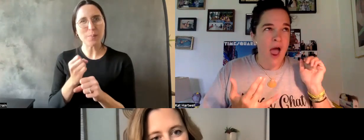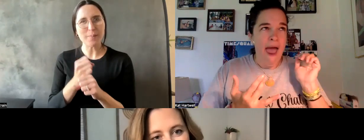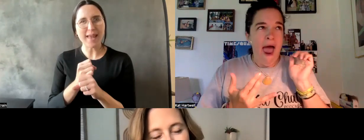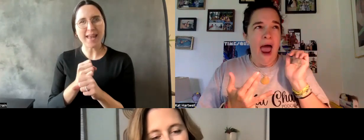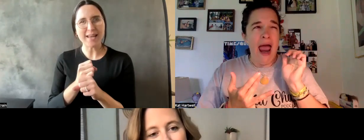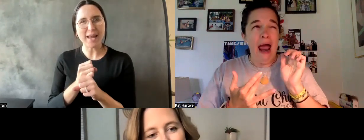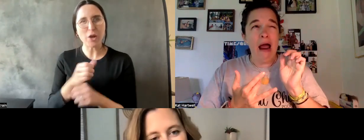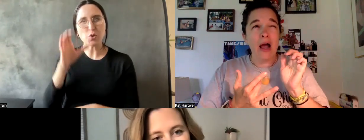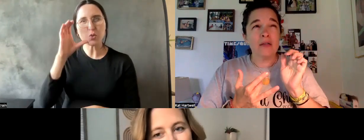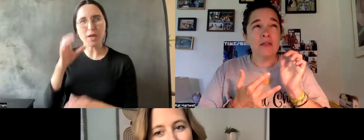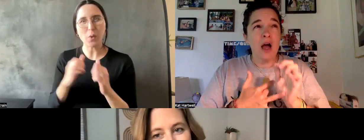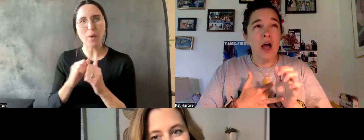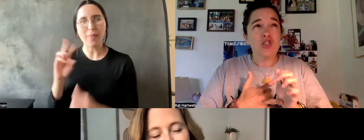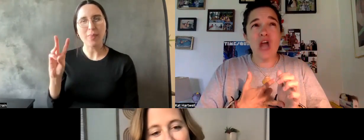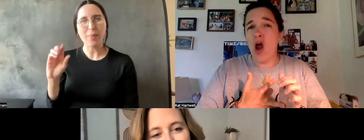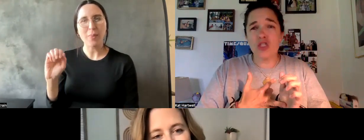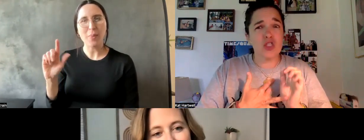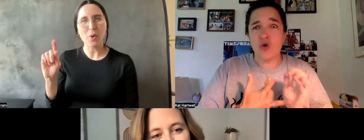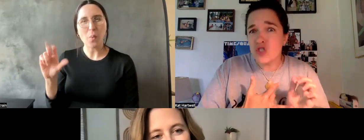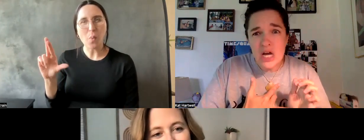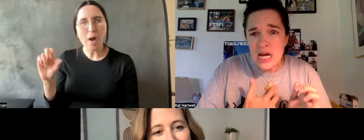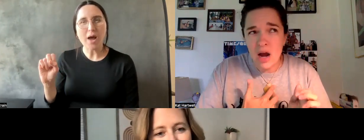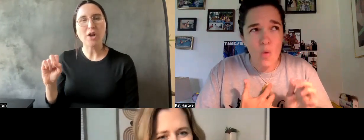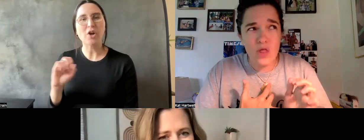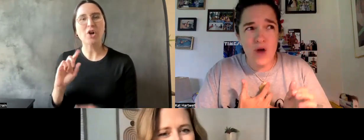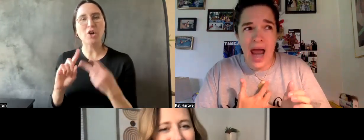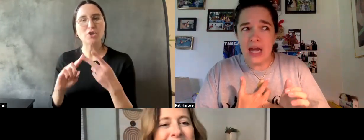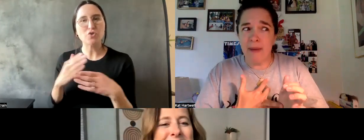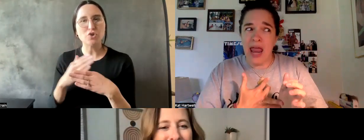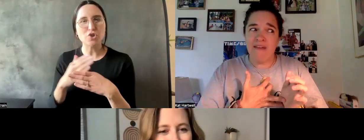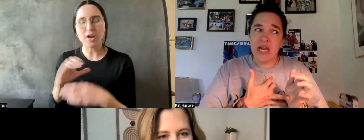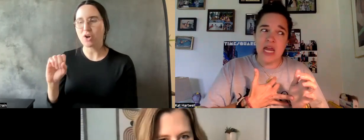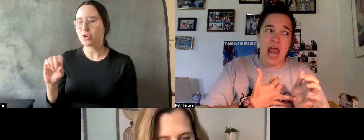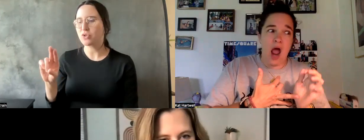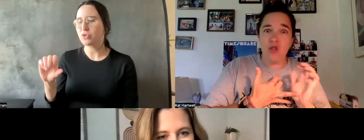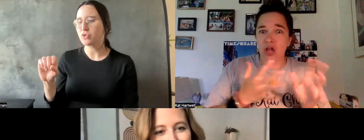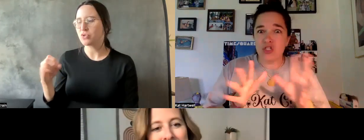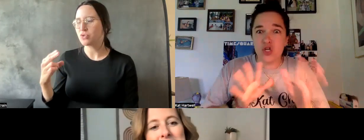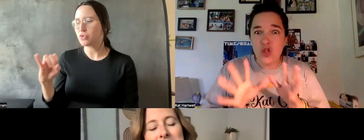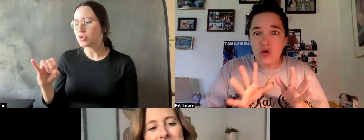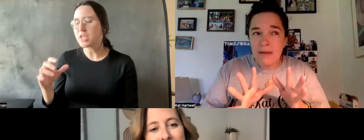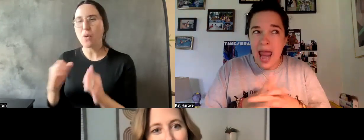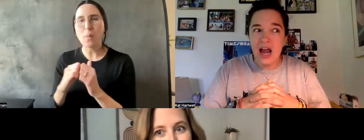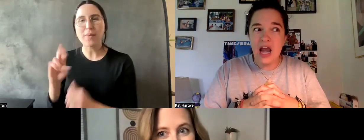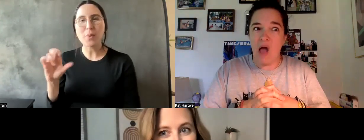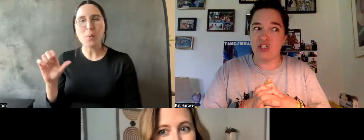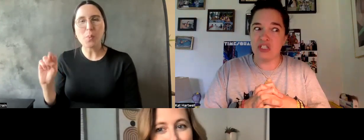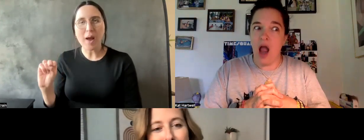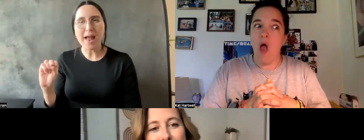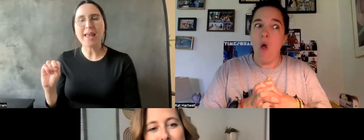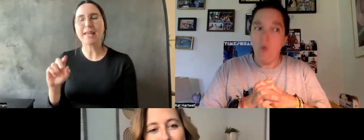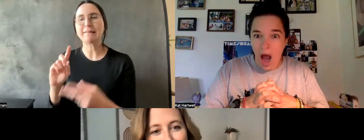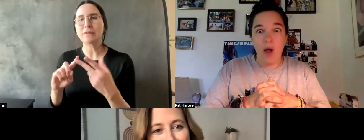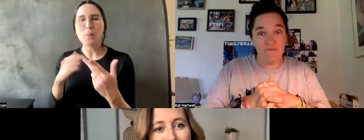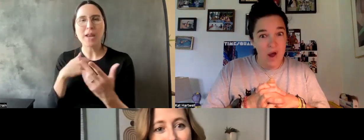walkers, and shared sushi with Ryan and Baby, and look at the jewelry making. I was just